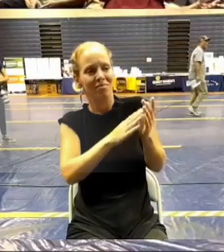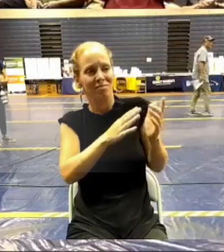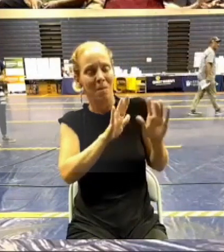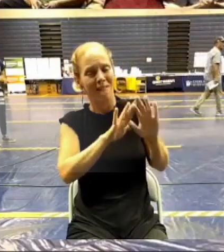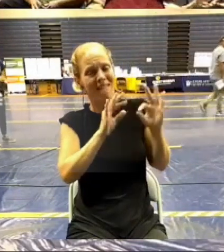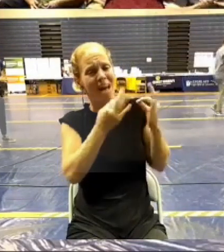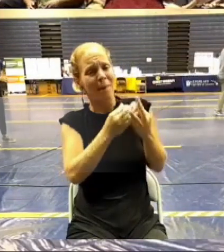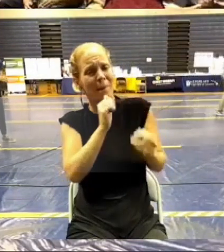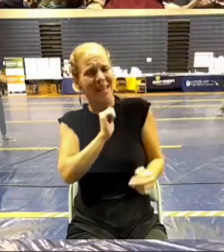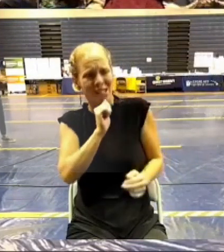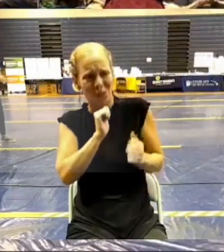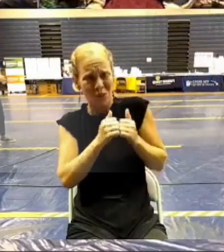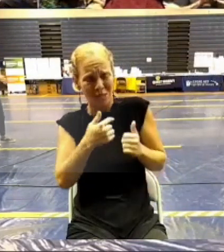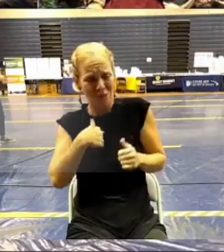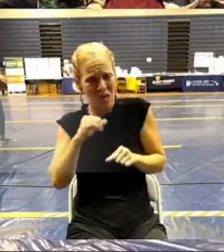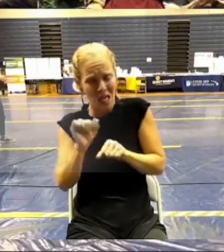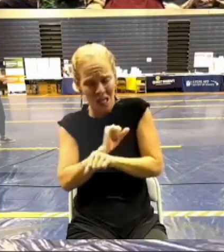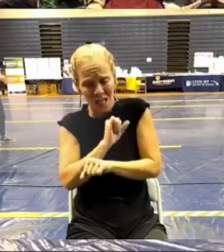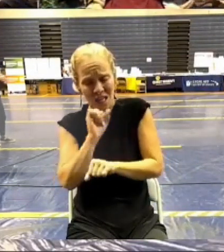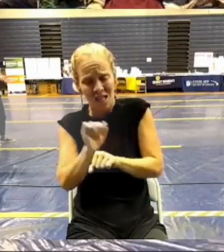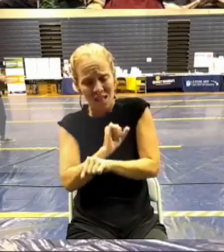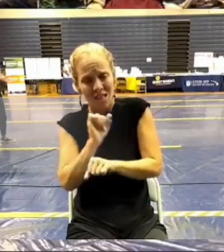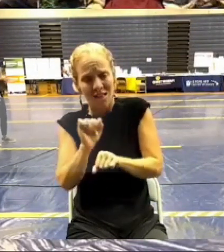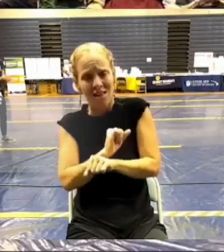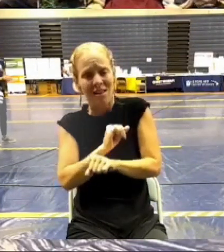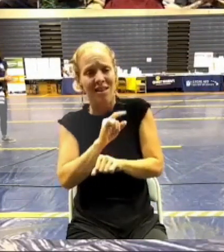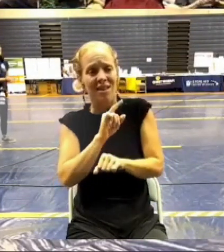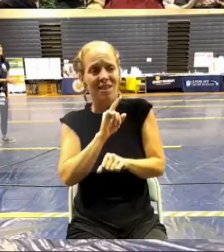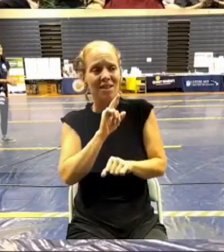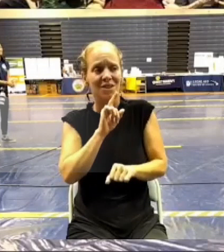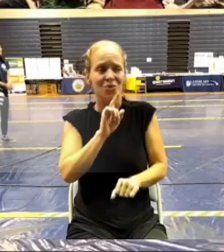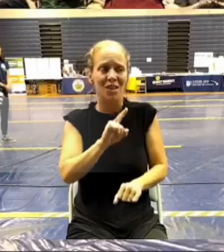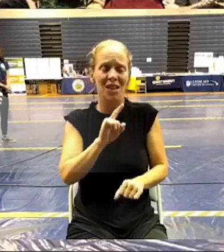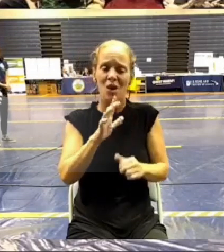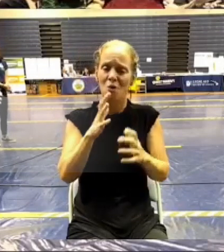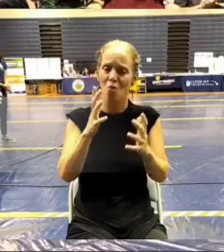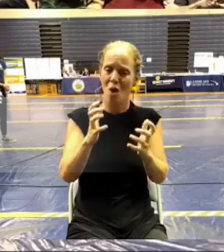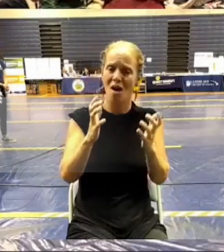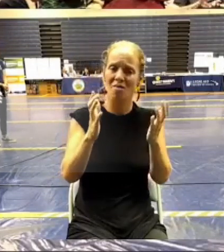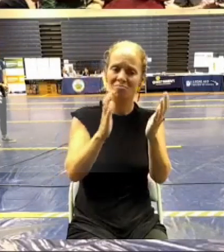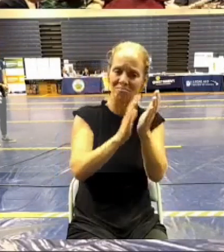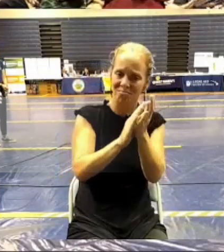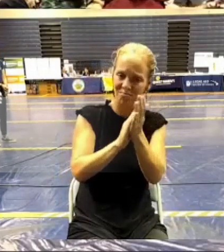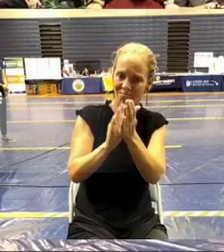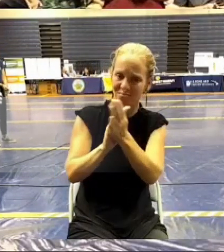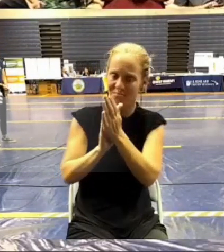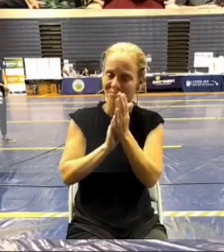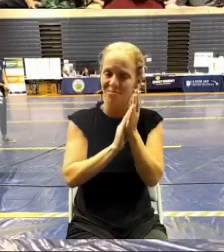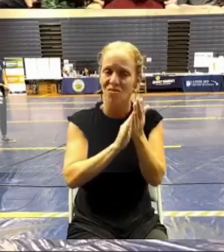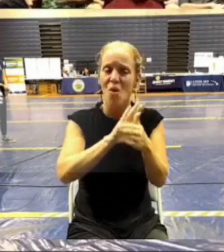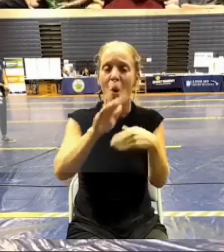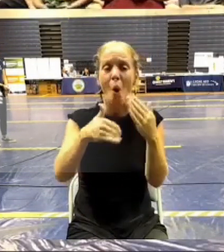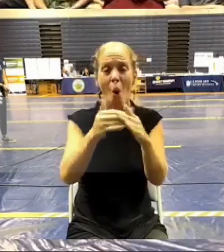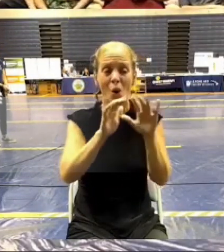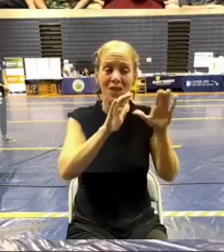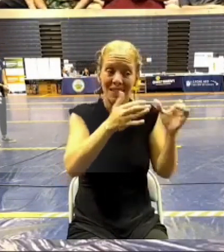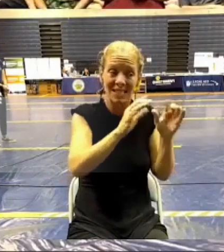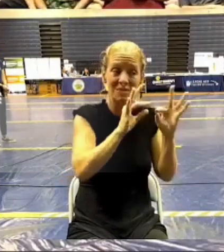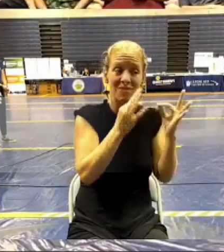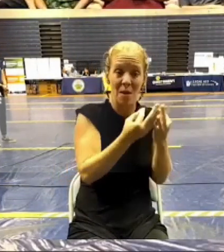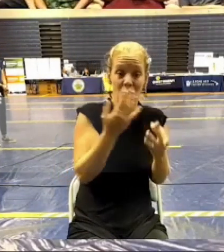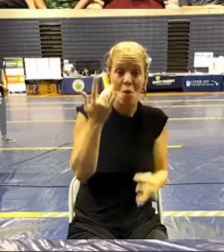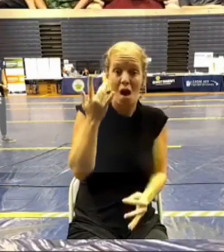very patient. I'd like to give a shout out to all of our team's families because of